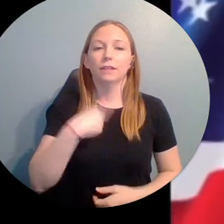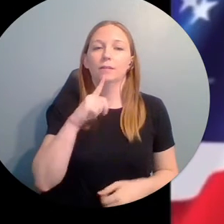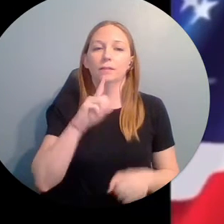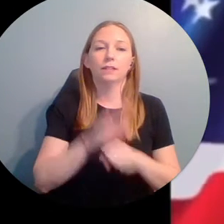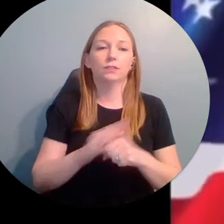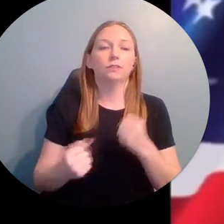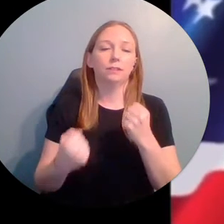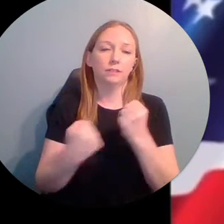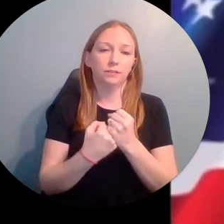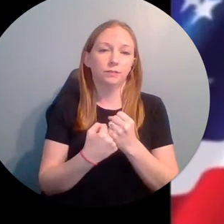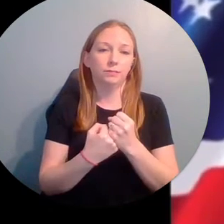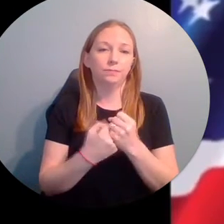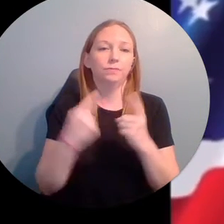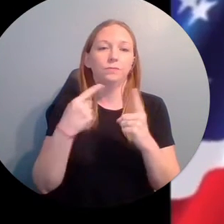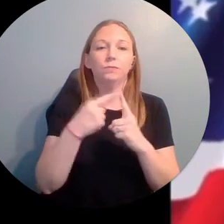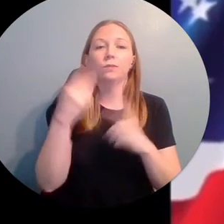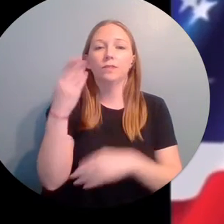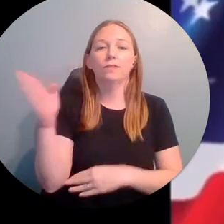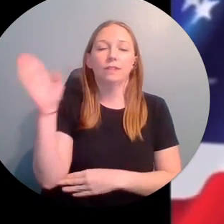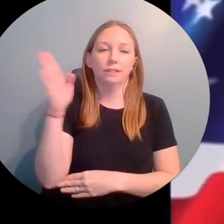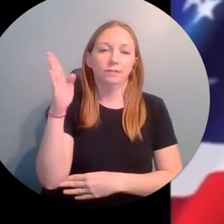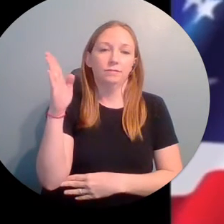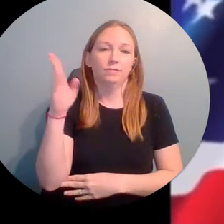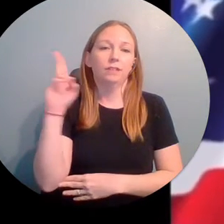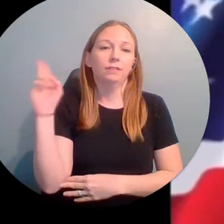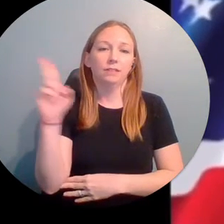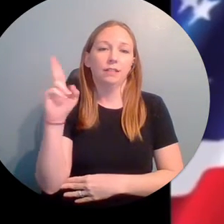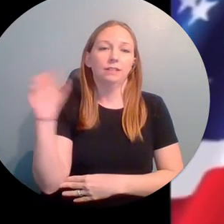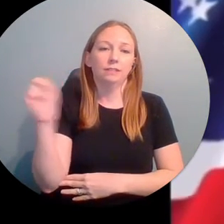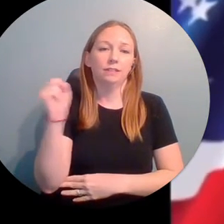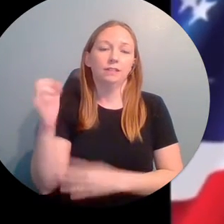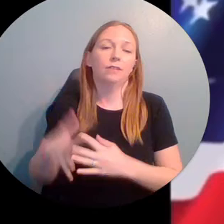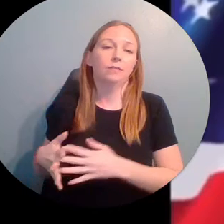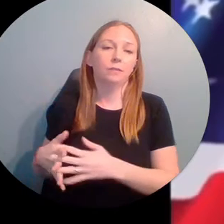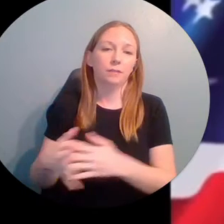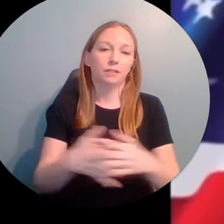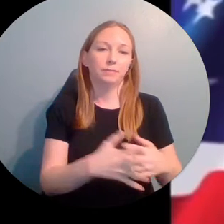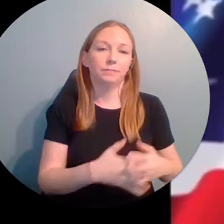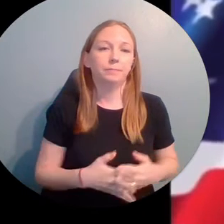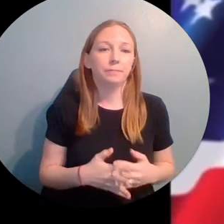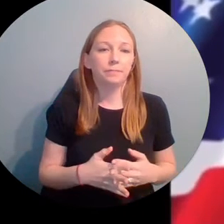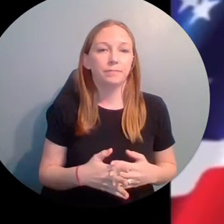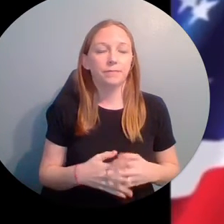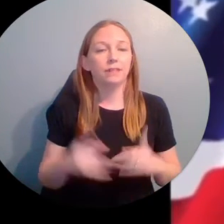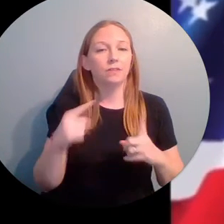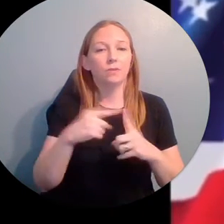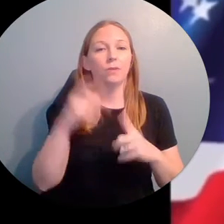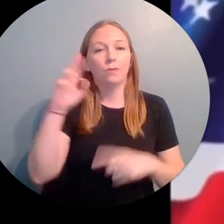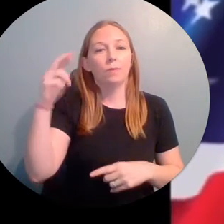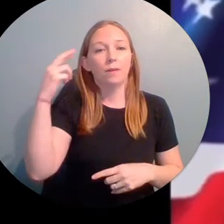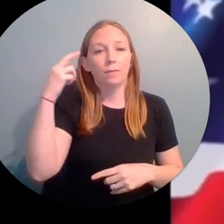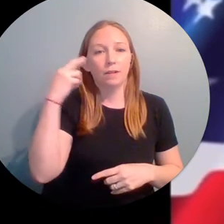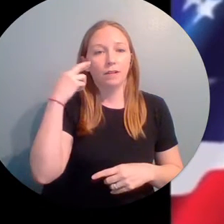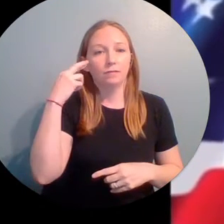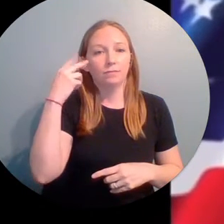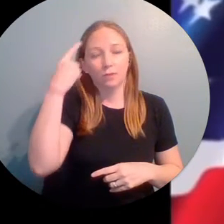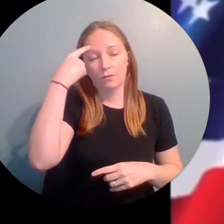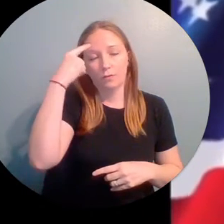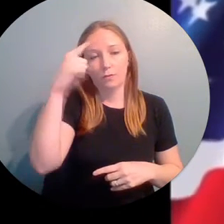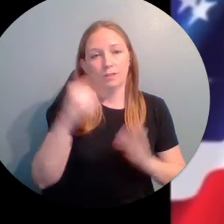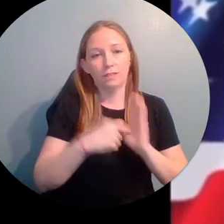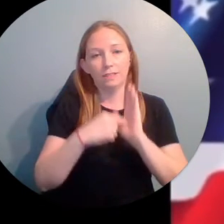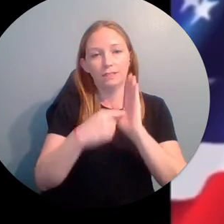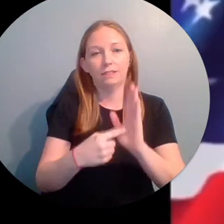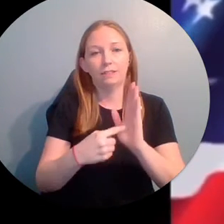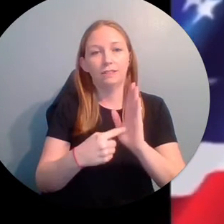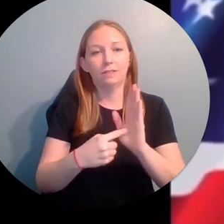allegiance to the flag of the United States of America and to the republic for which it